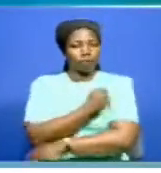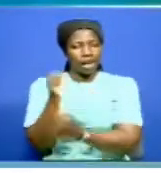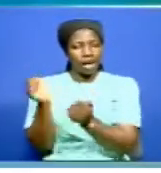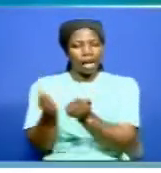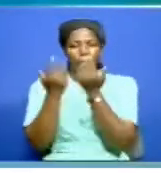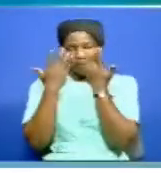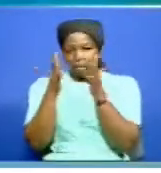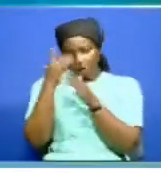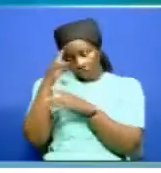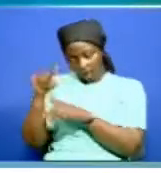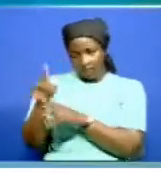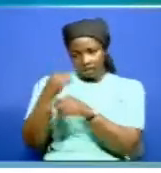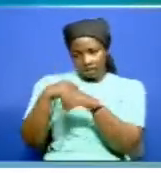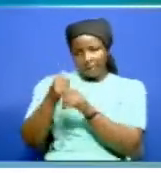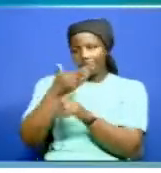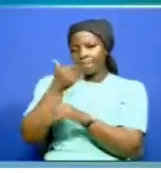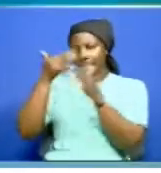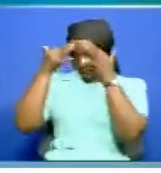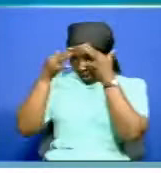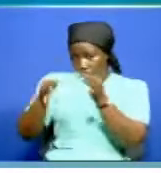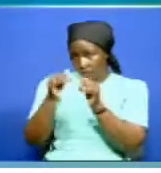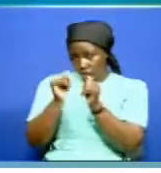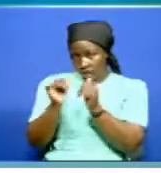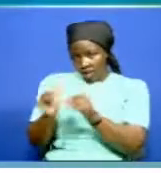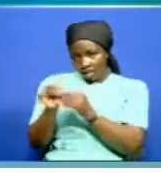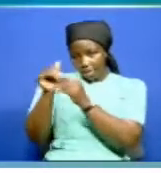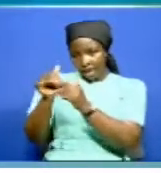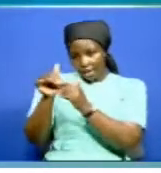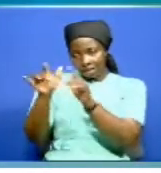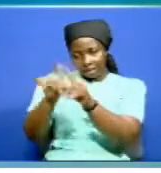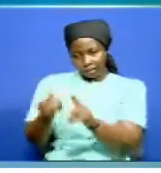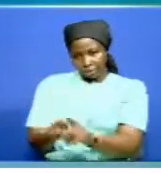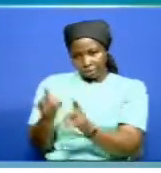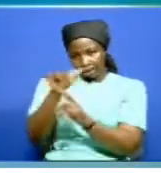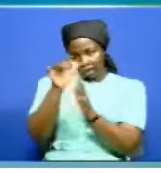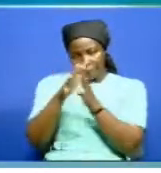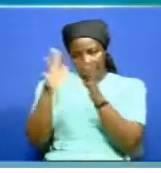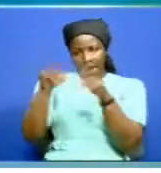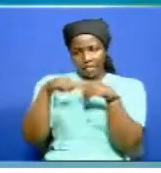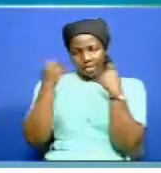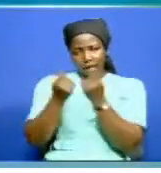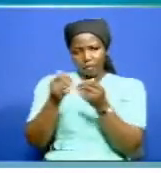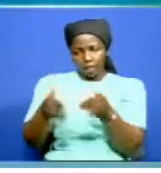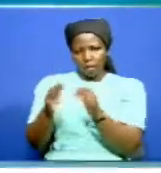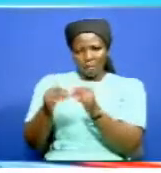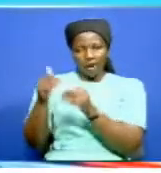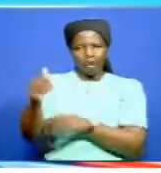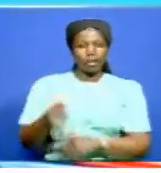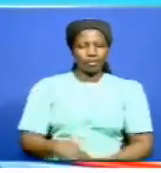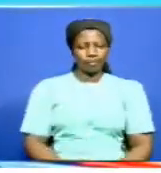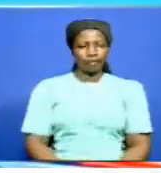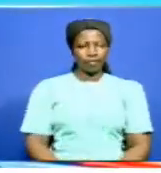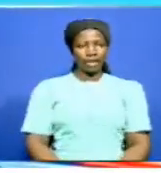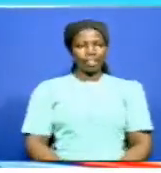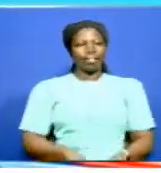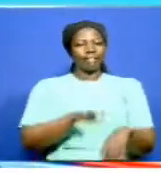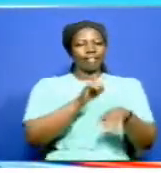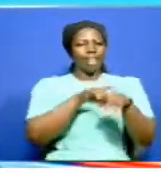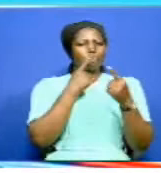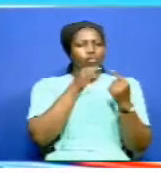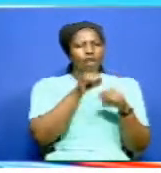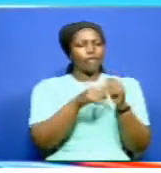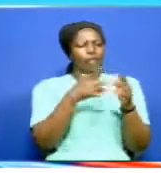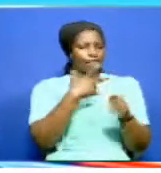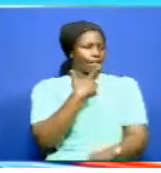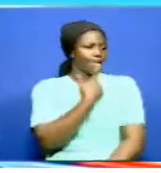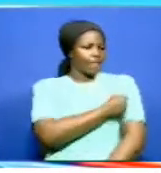to make informed decisions, which would guide even the larger task force on the way forward. Of course, when we are talking about the vaccine, we have